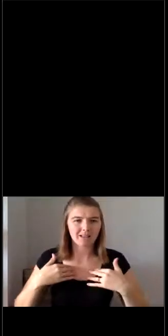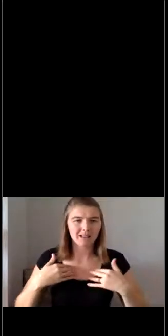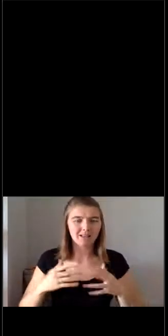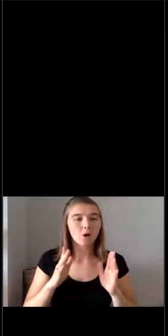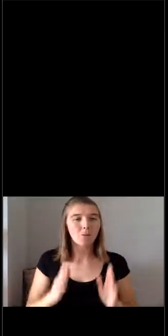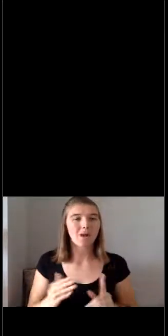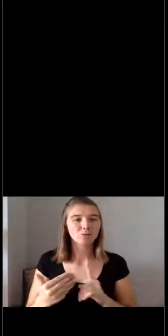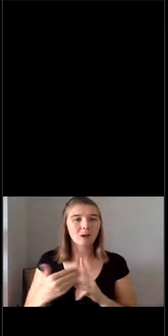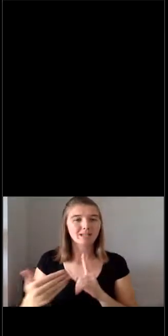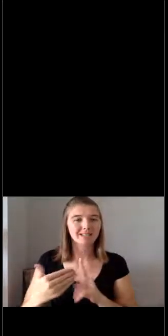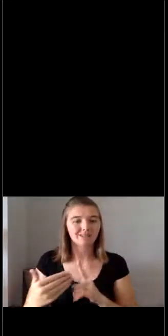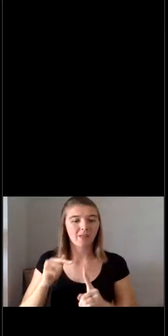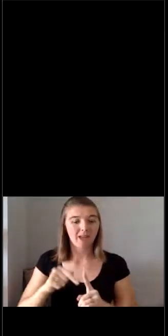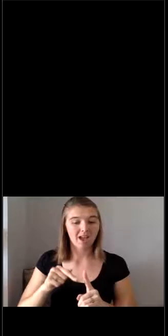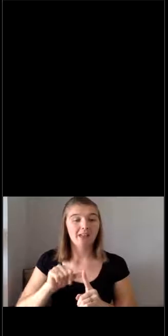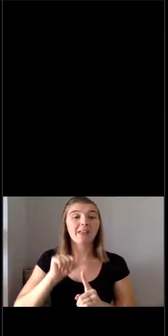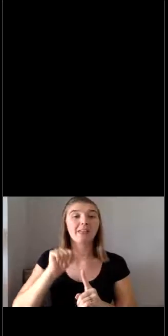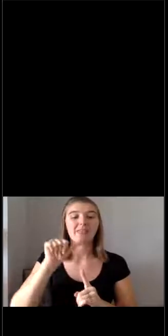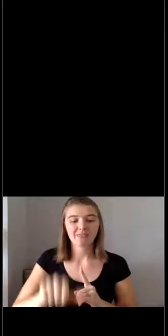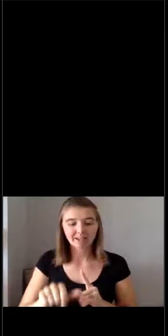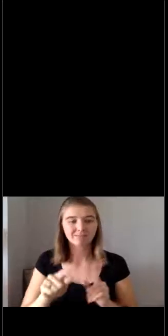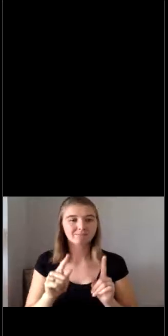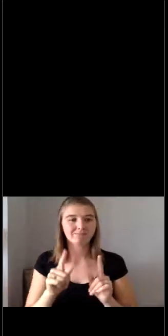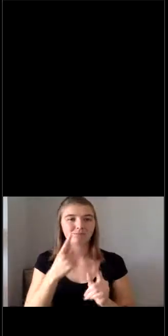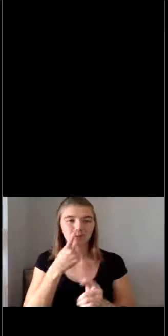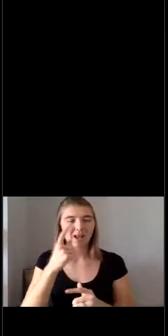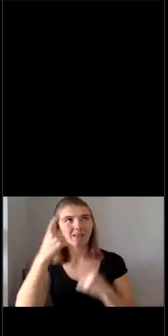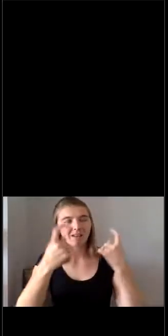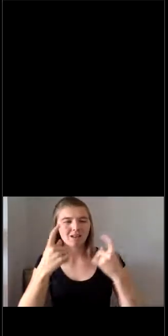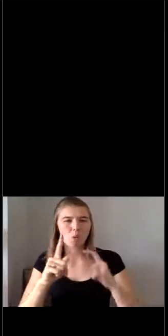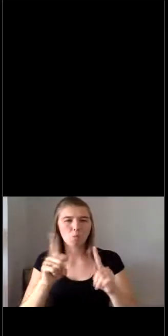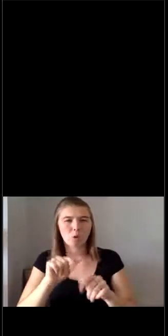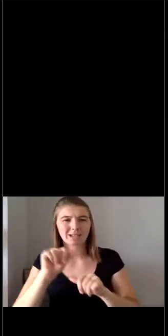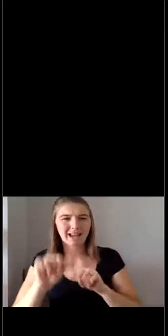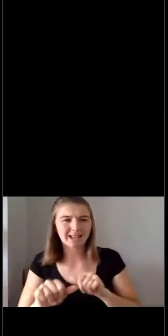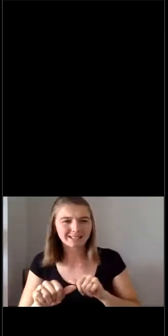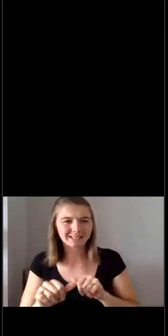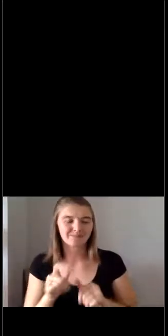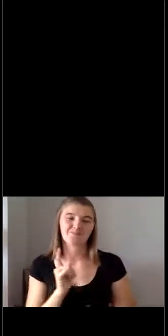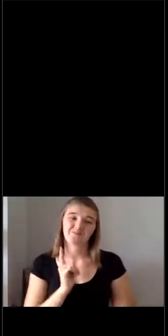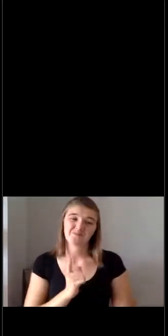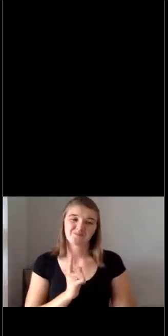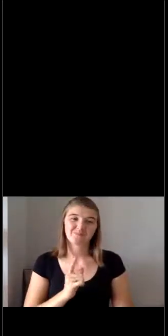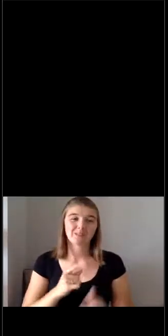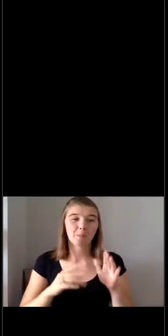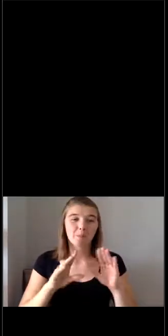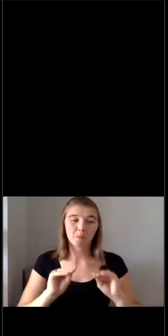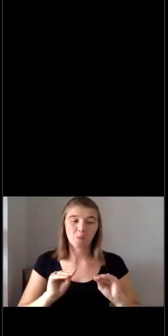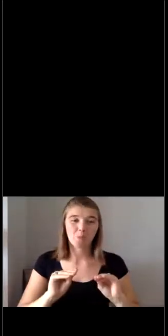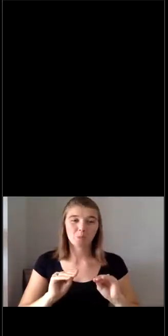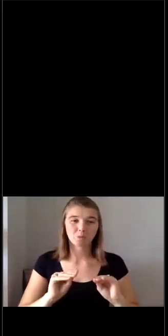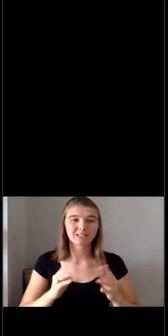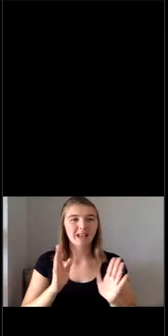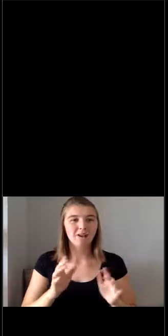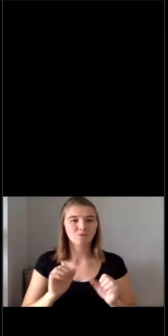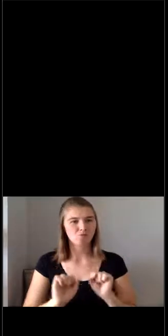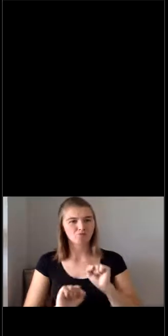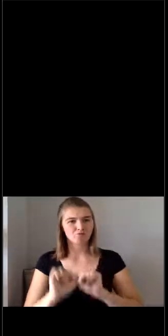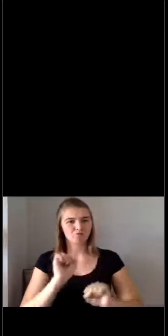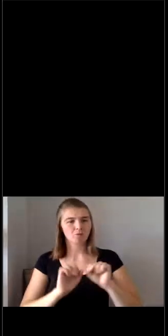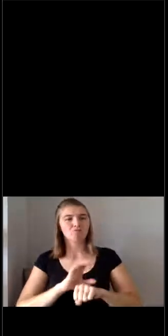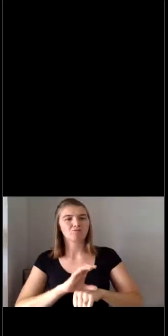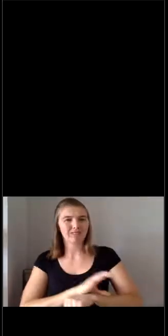next steps. So pausing, how and when we do it, is crucial or fundamental to strengthening our resilience muscle. And I think that's a really important way to